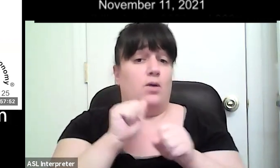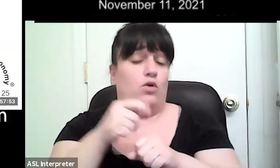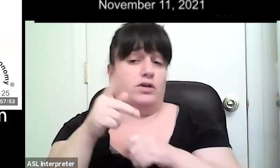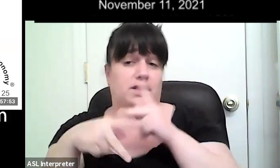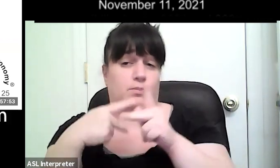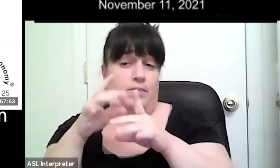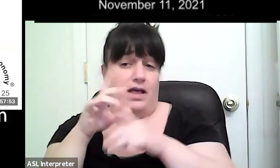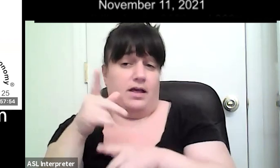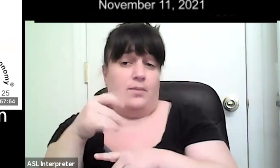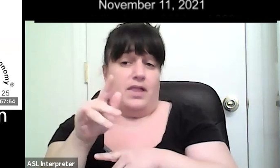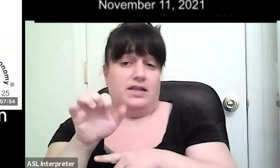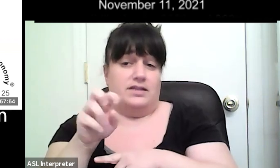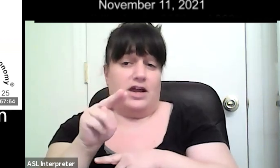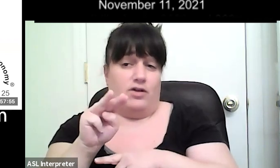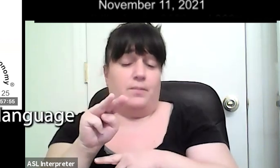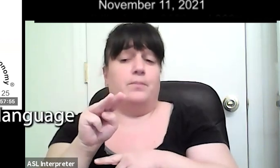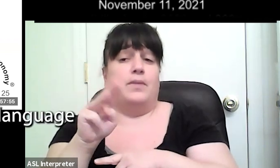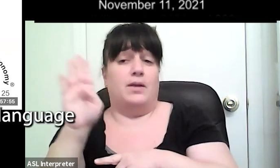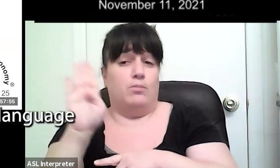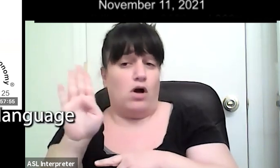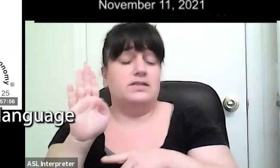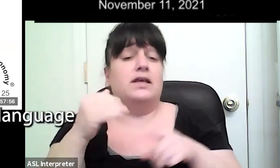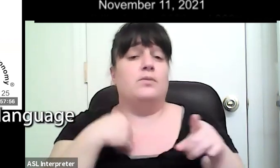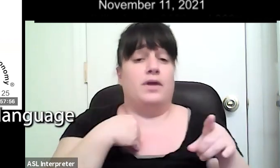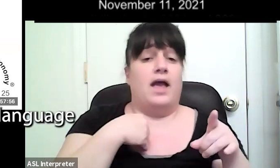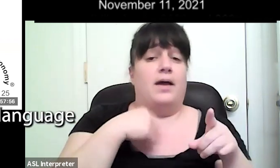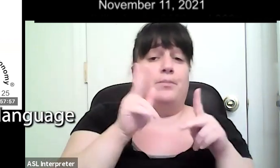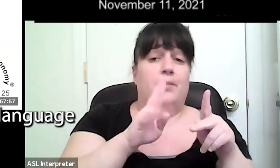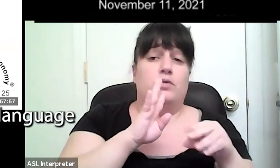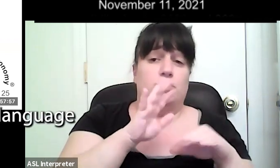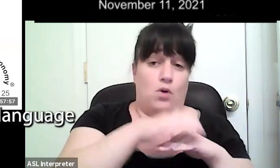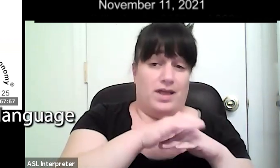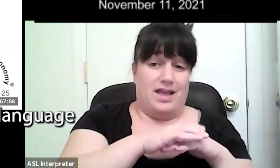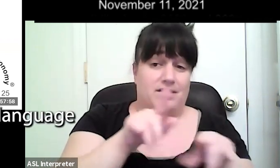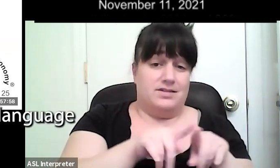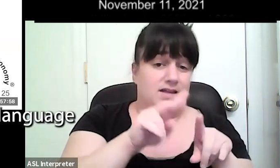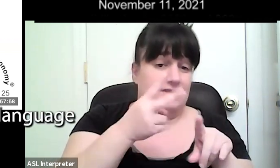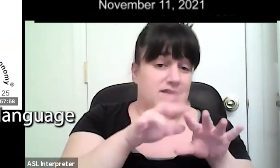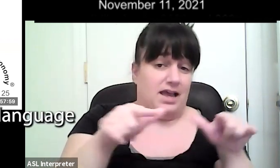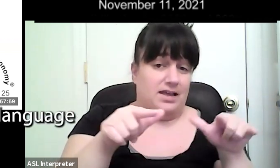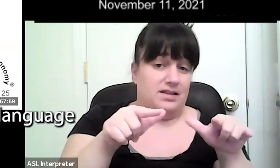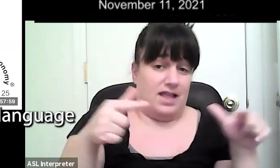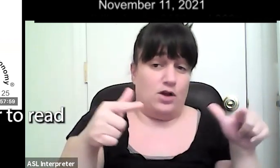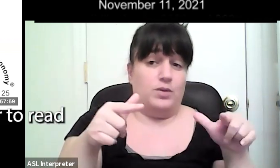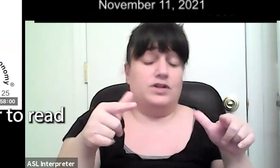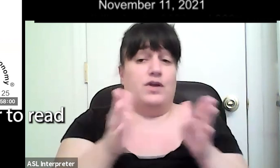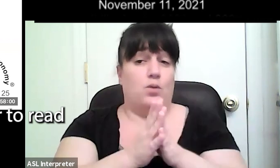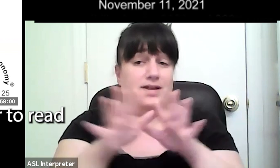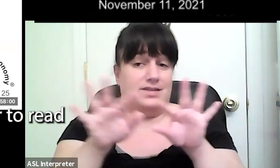captioning system, and several times people who spoke English as their second language requested captioning because they told me